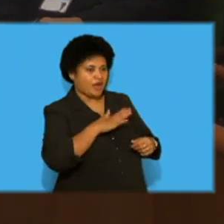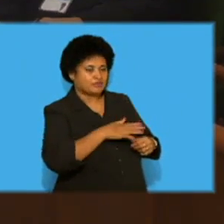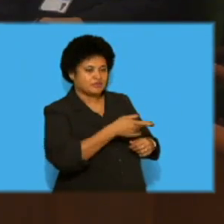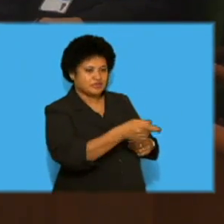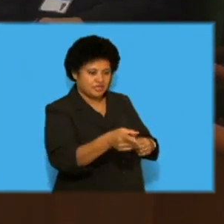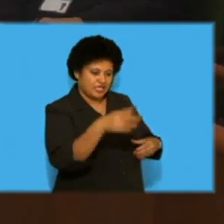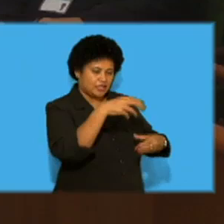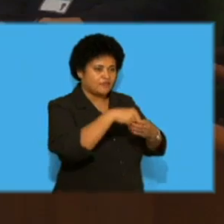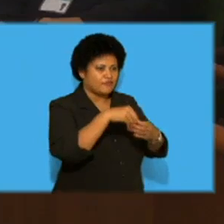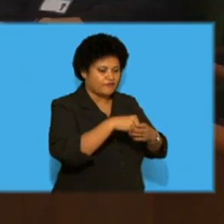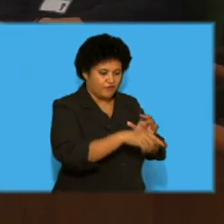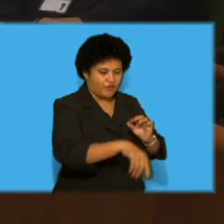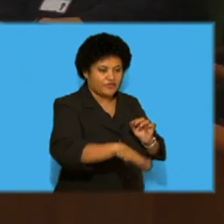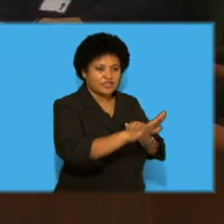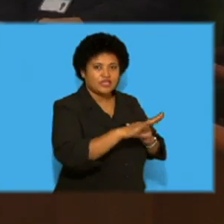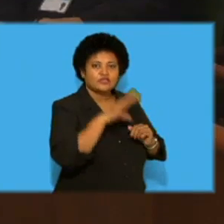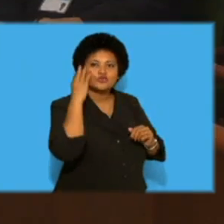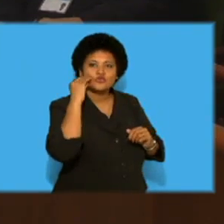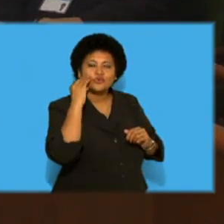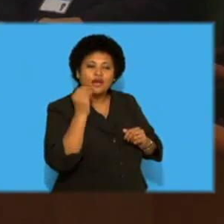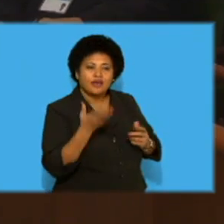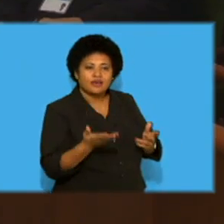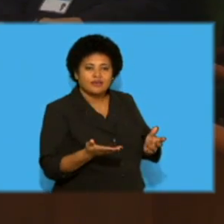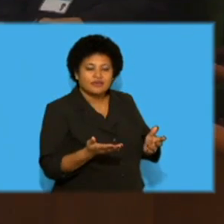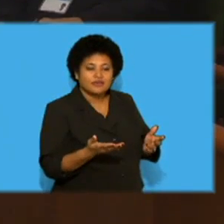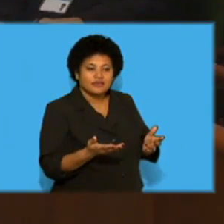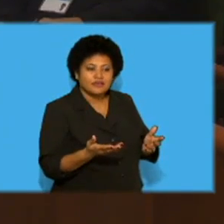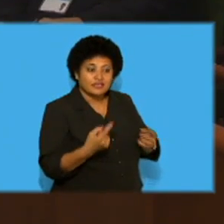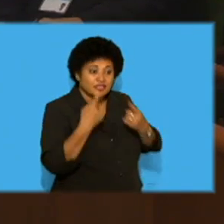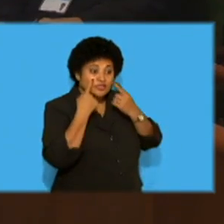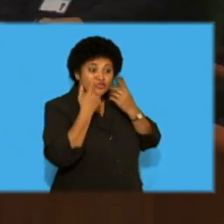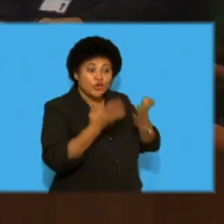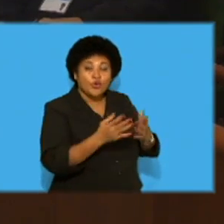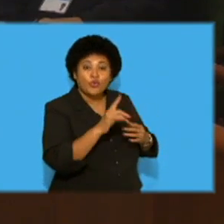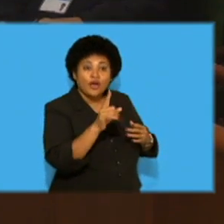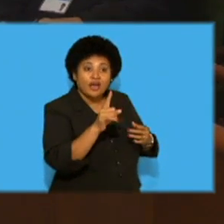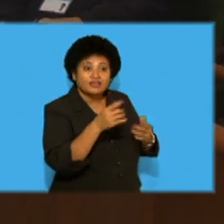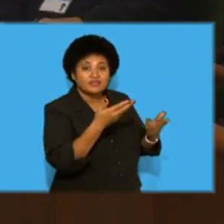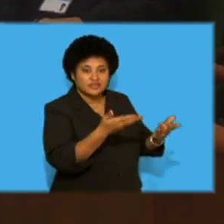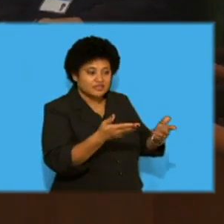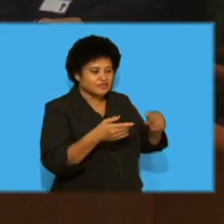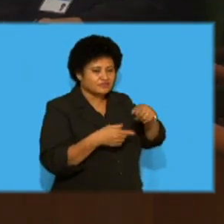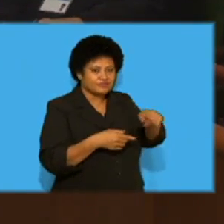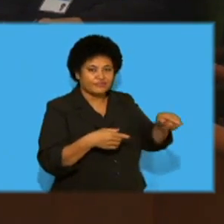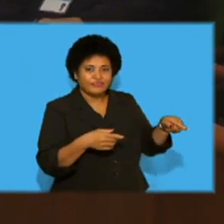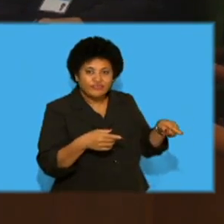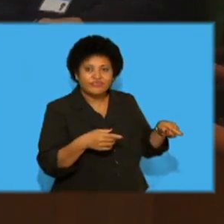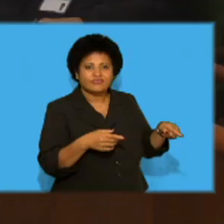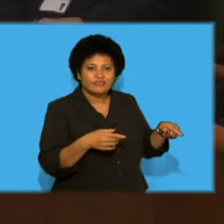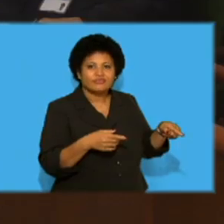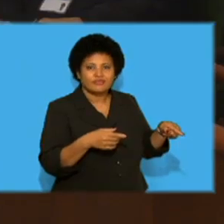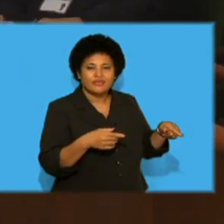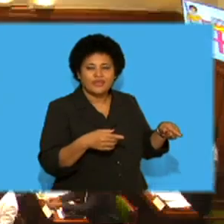it politically suits them, Madam Speaker, and this goes to show the hypocrisy from the other side.